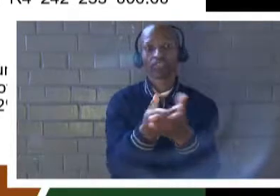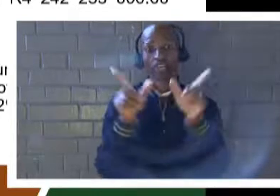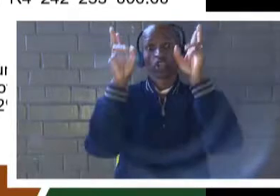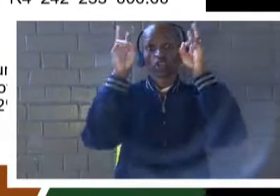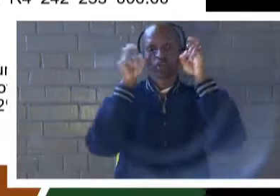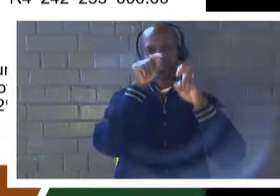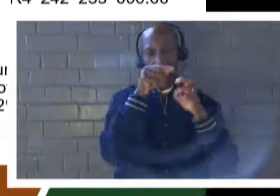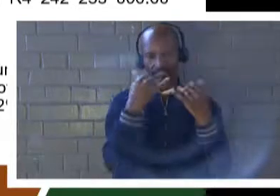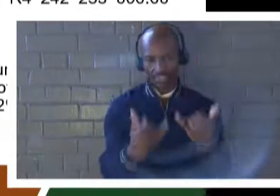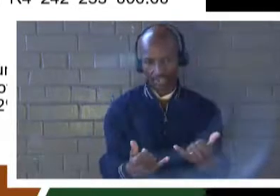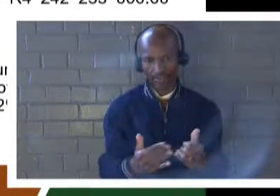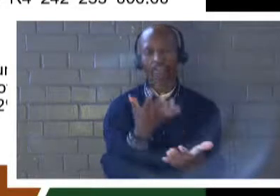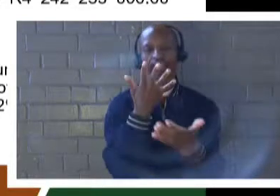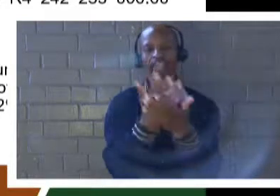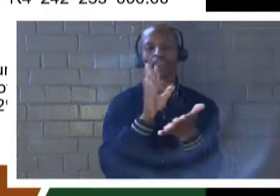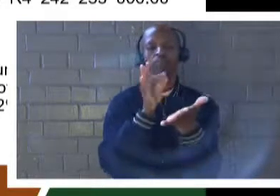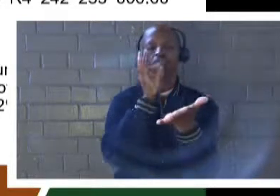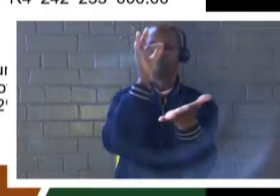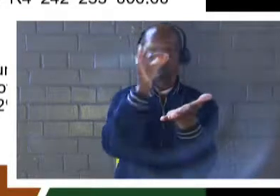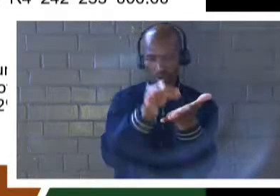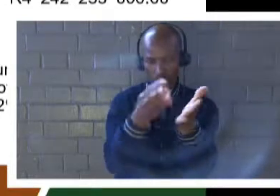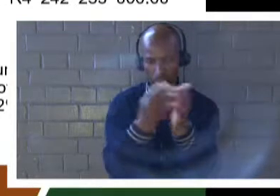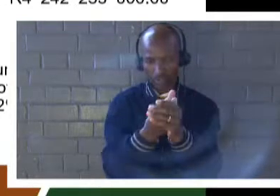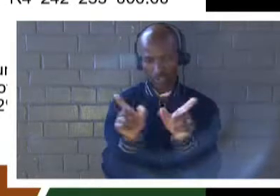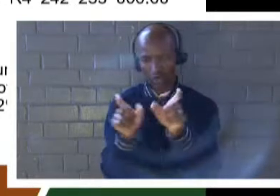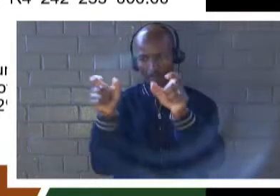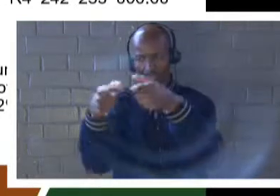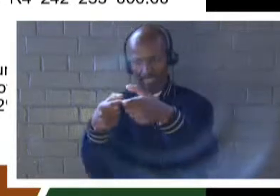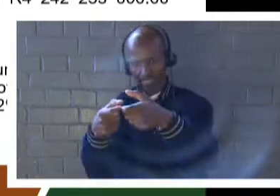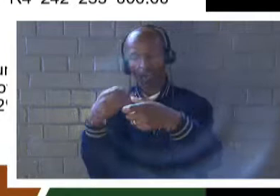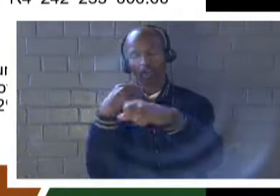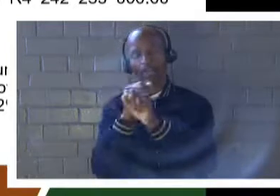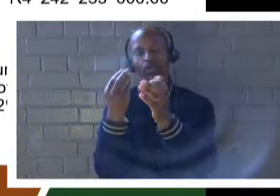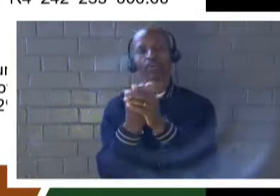topic was proposed by the committee